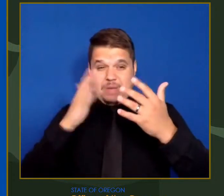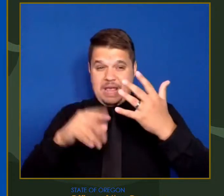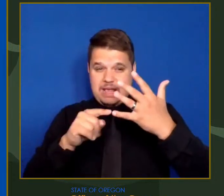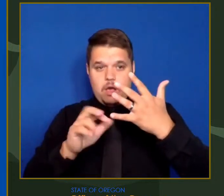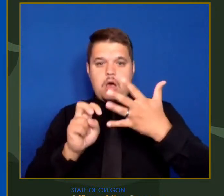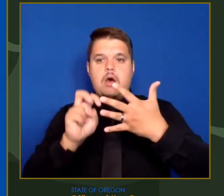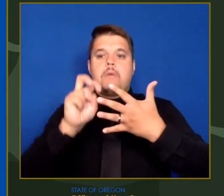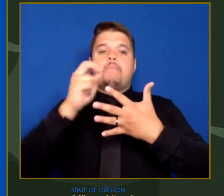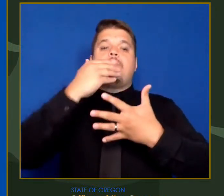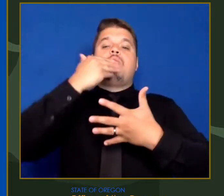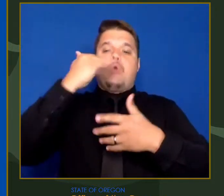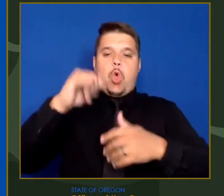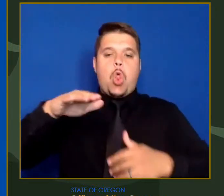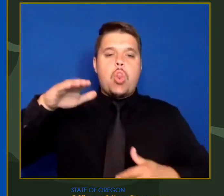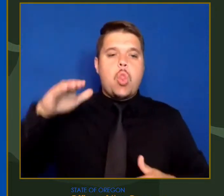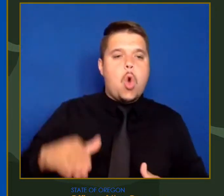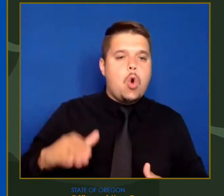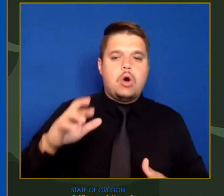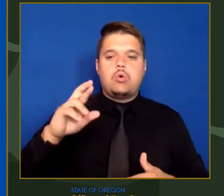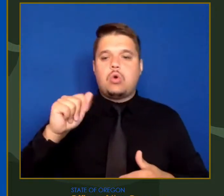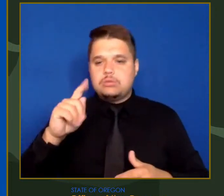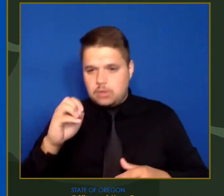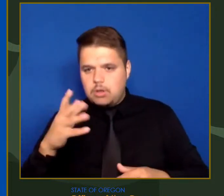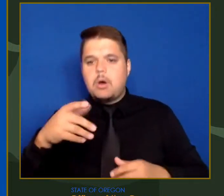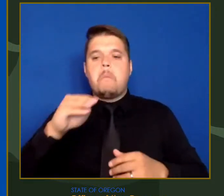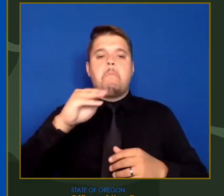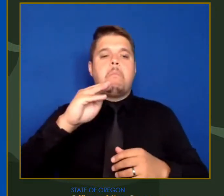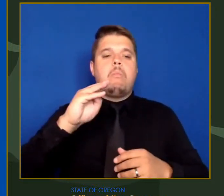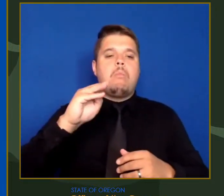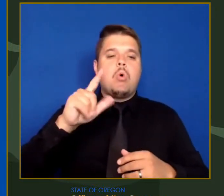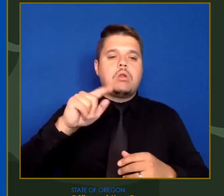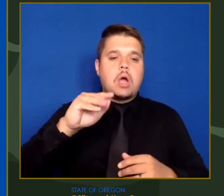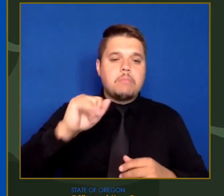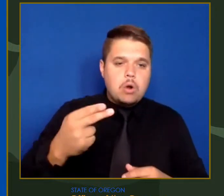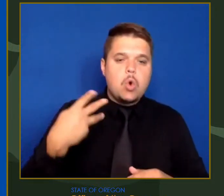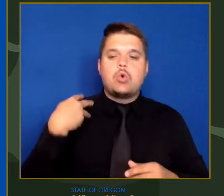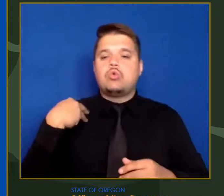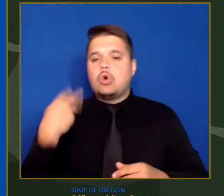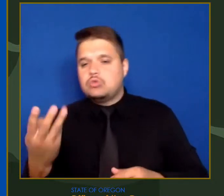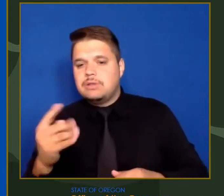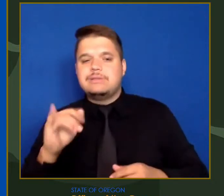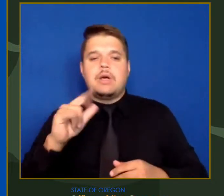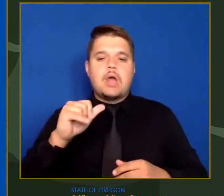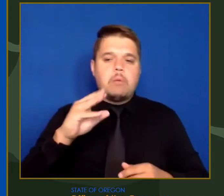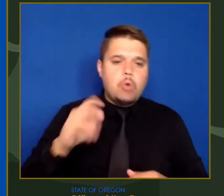Multnomah, Tillamook, and Washington counties, which all have vaccination rates over 60%.